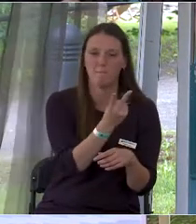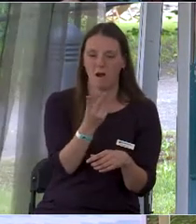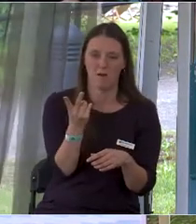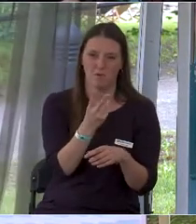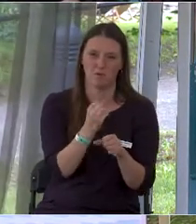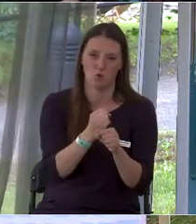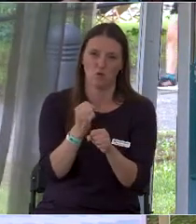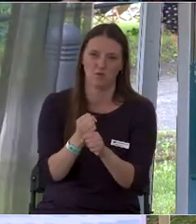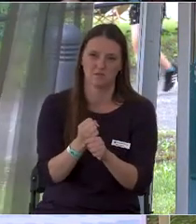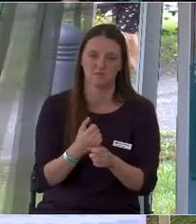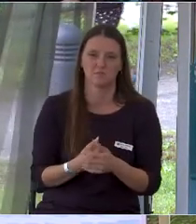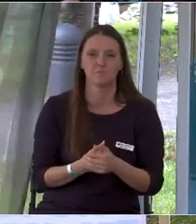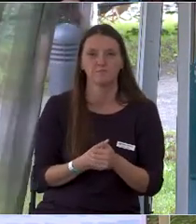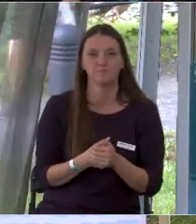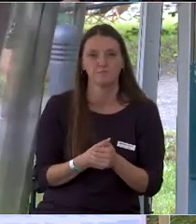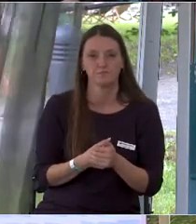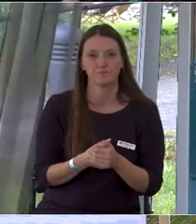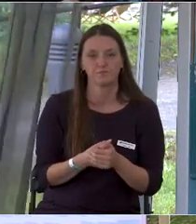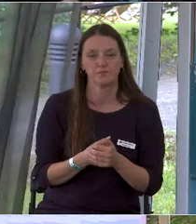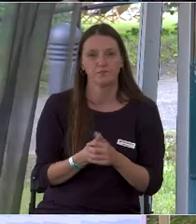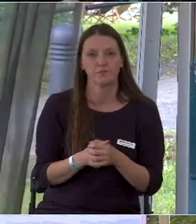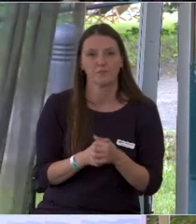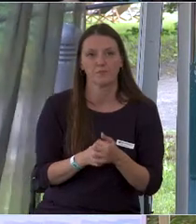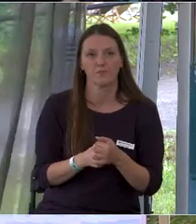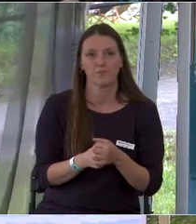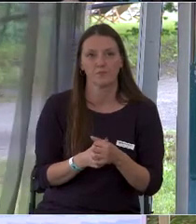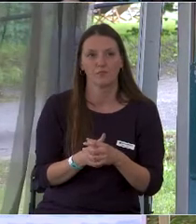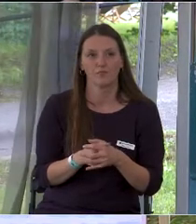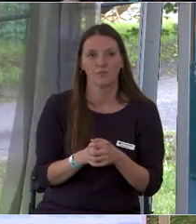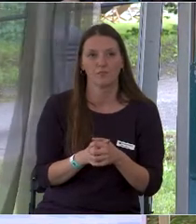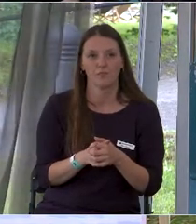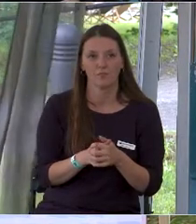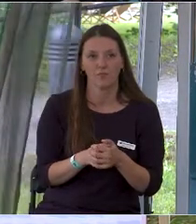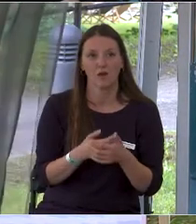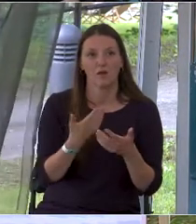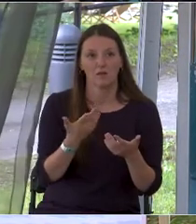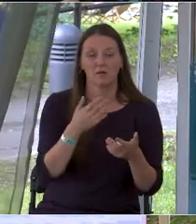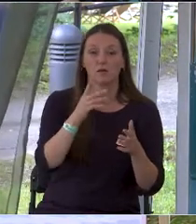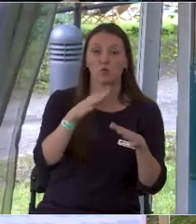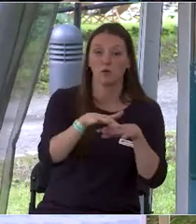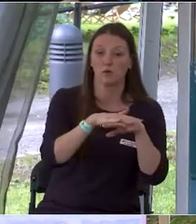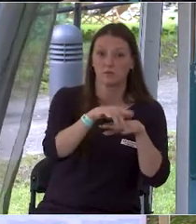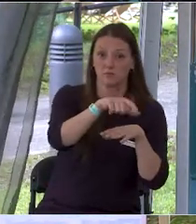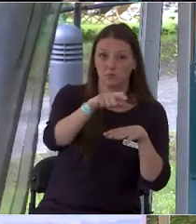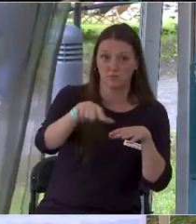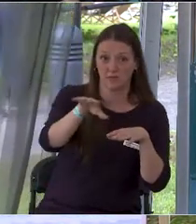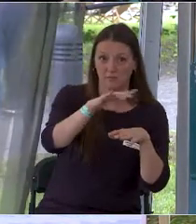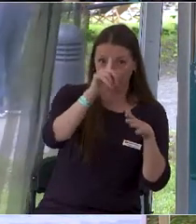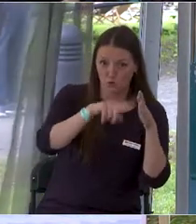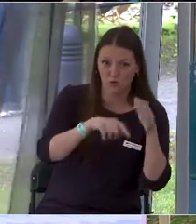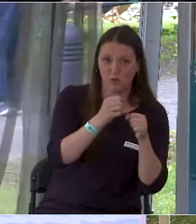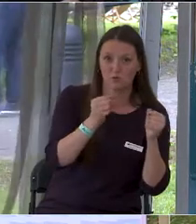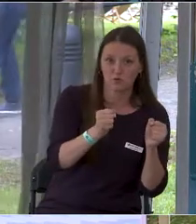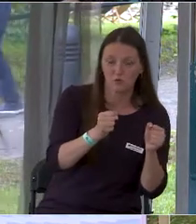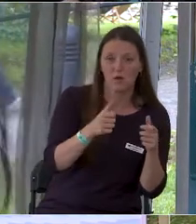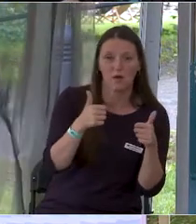of political trust. That there's no causal connection there. That some countries have both of them